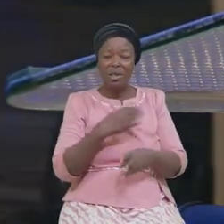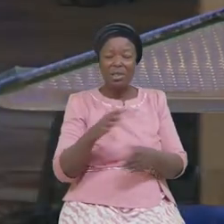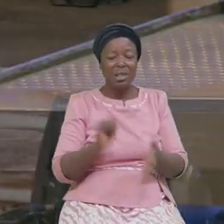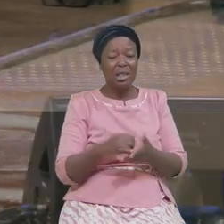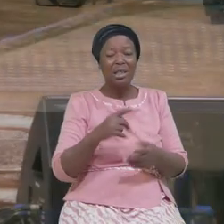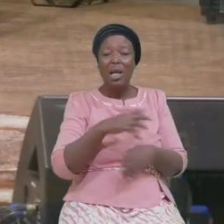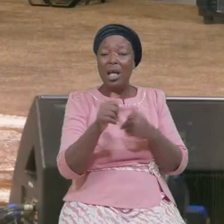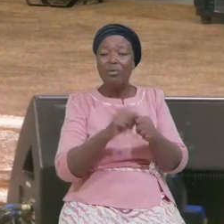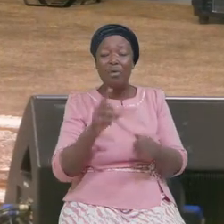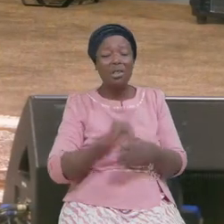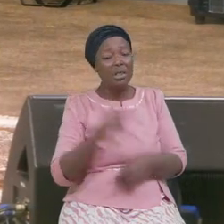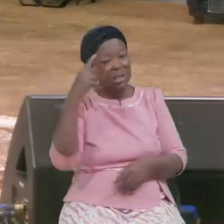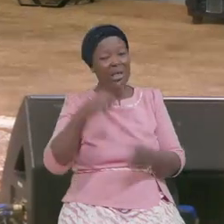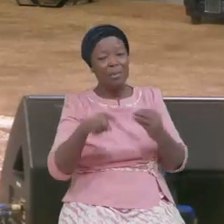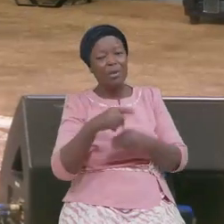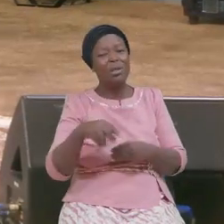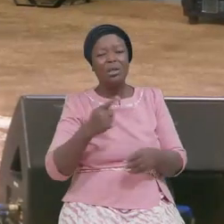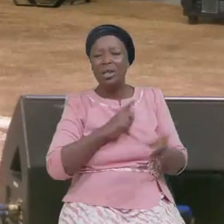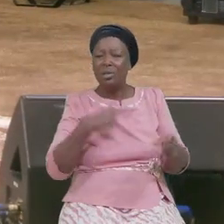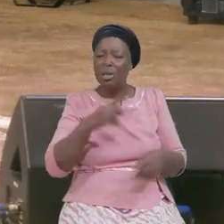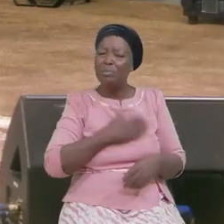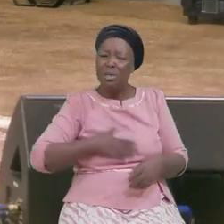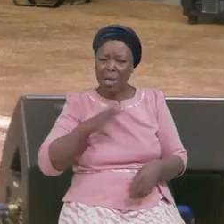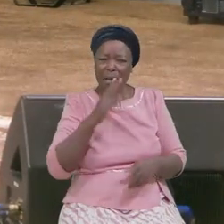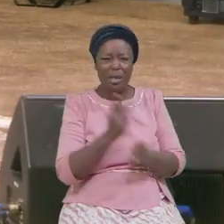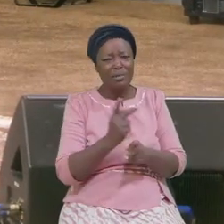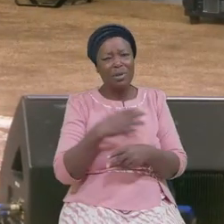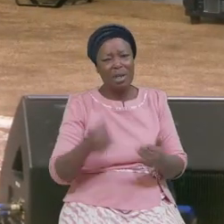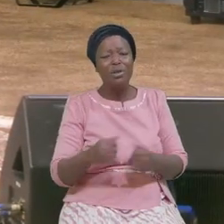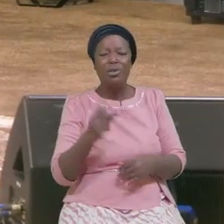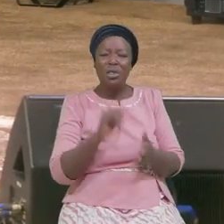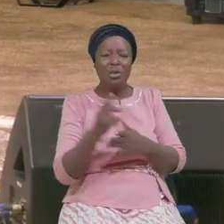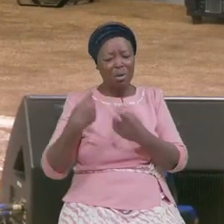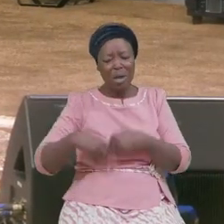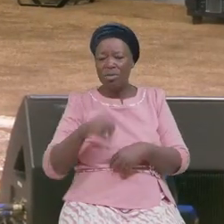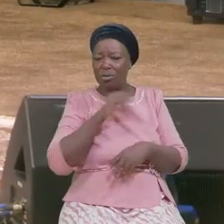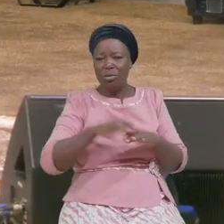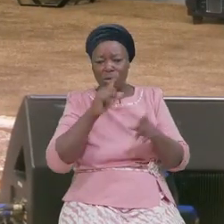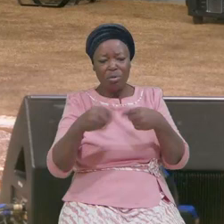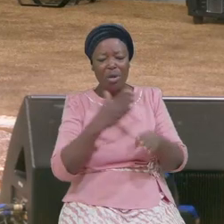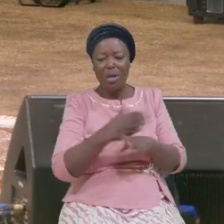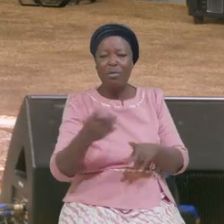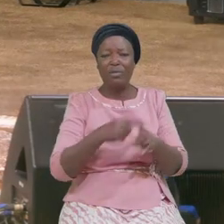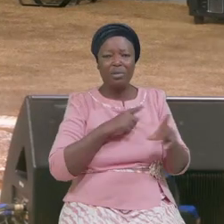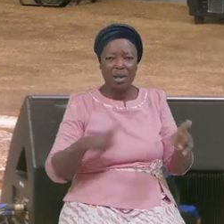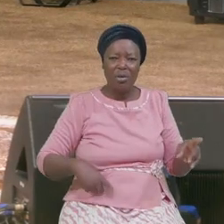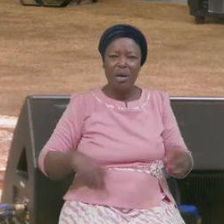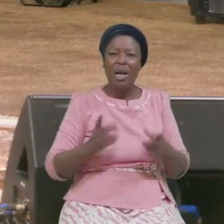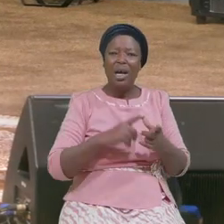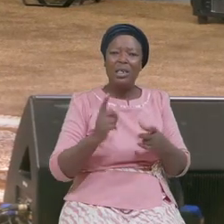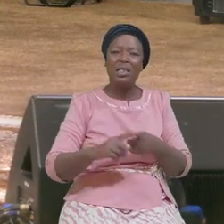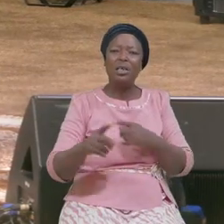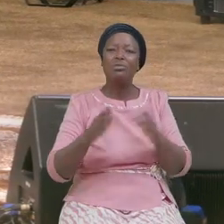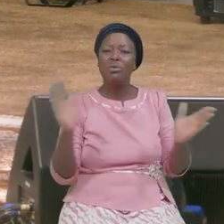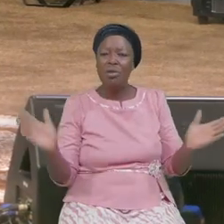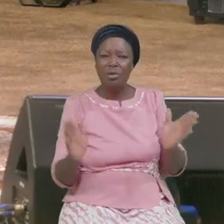Lord is saying, take it, lest your heart goes away from the Lord and exhort one another daily whilst it